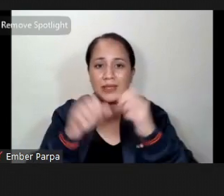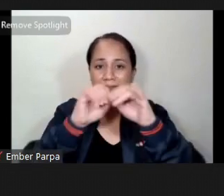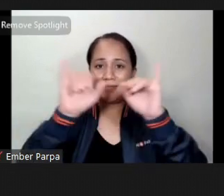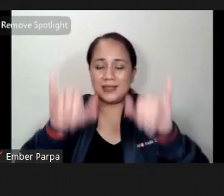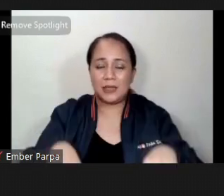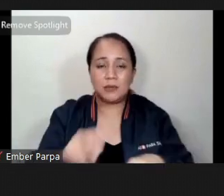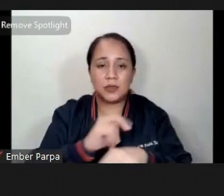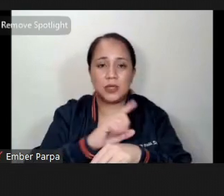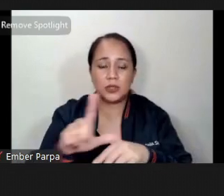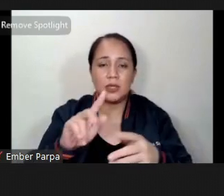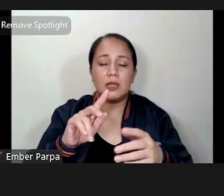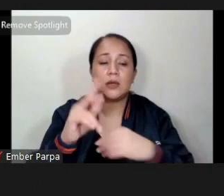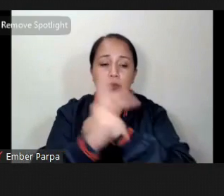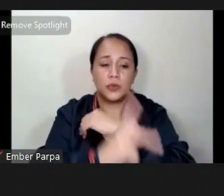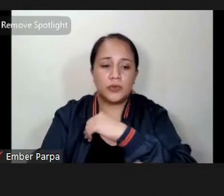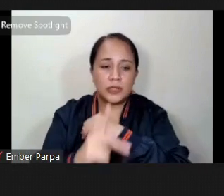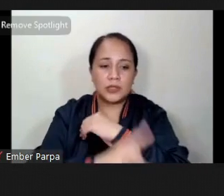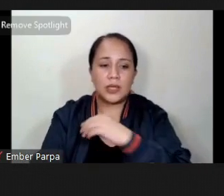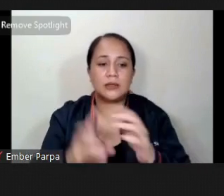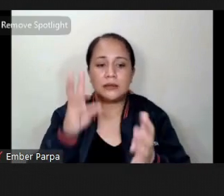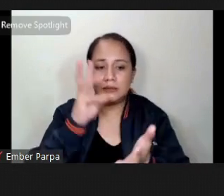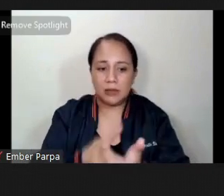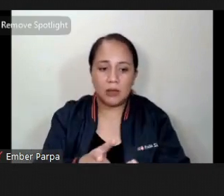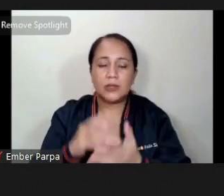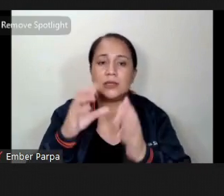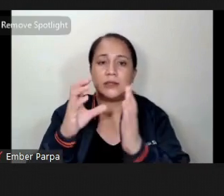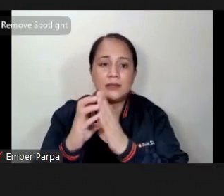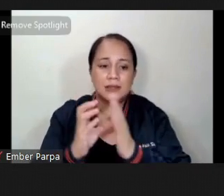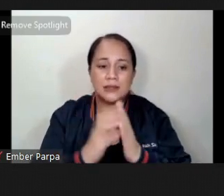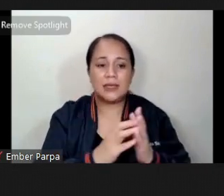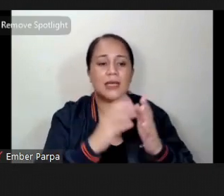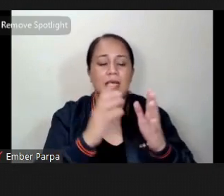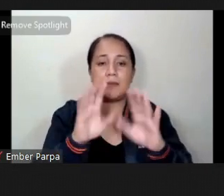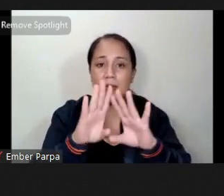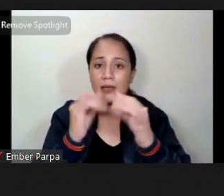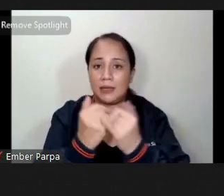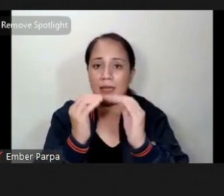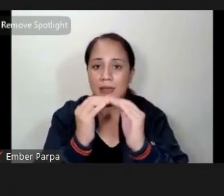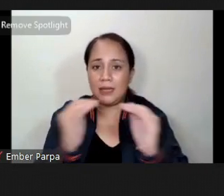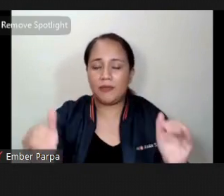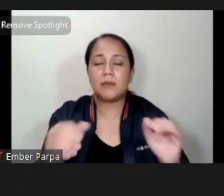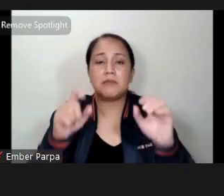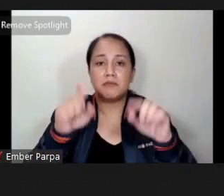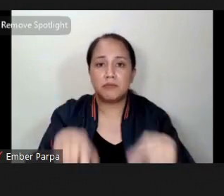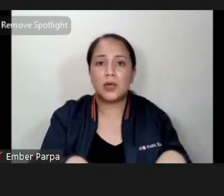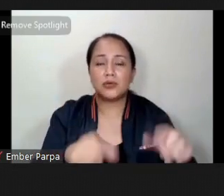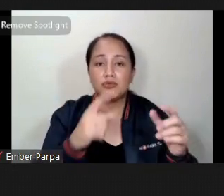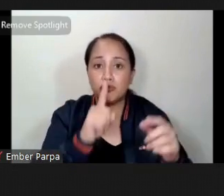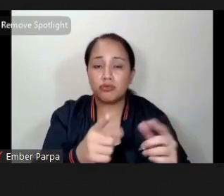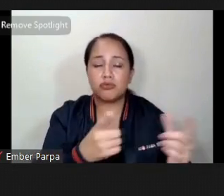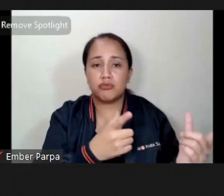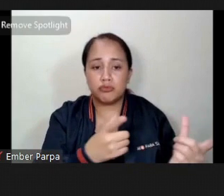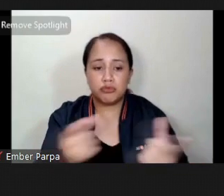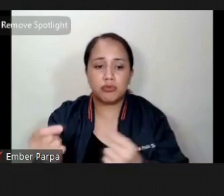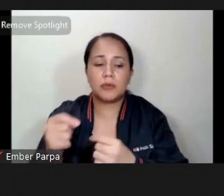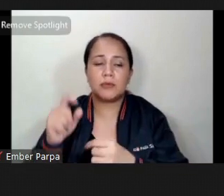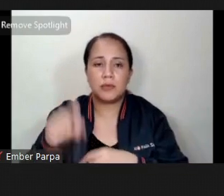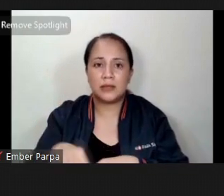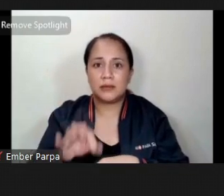the national, provincial, municipal, city and barangay levels are operational and effectively